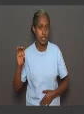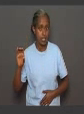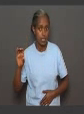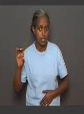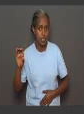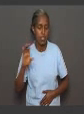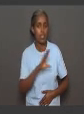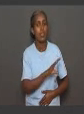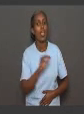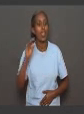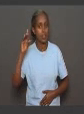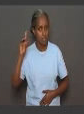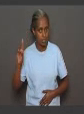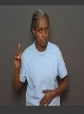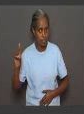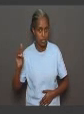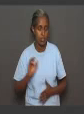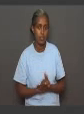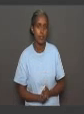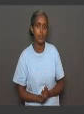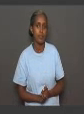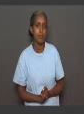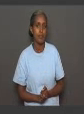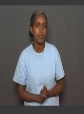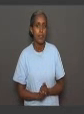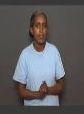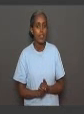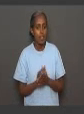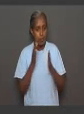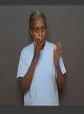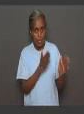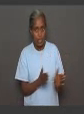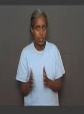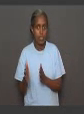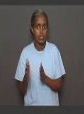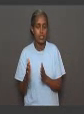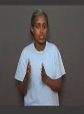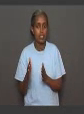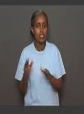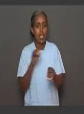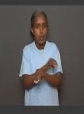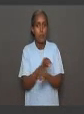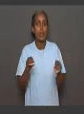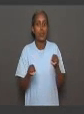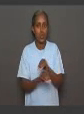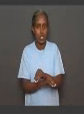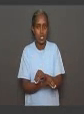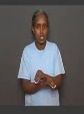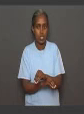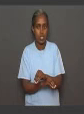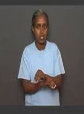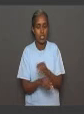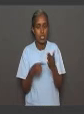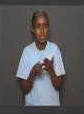C, and D can be arranged in the permutation that